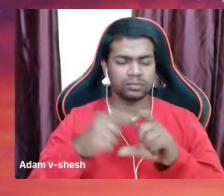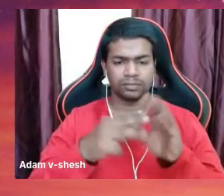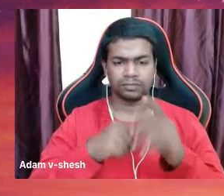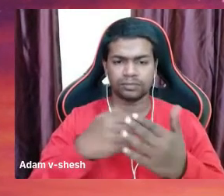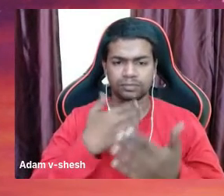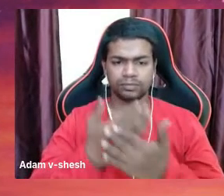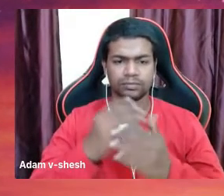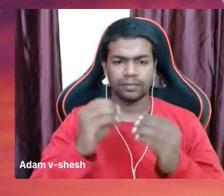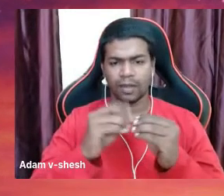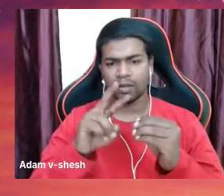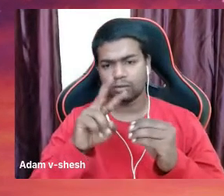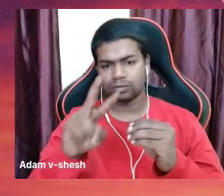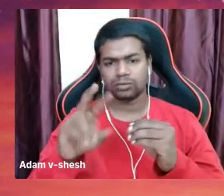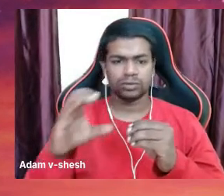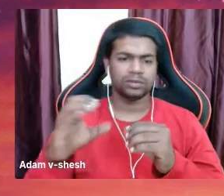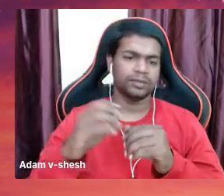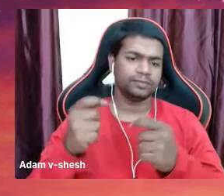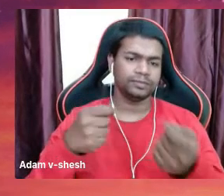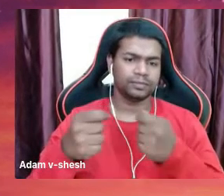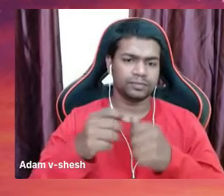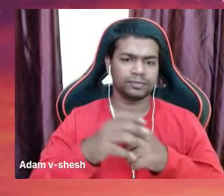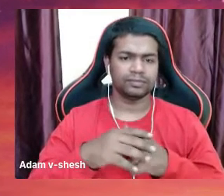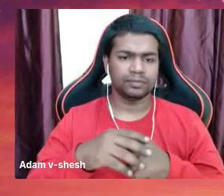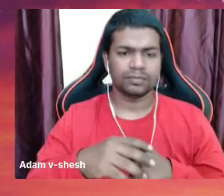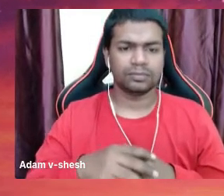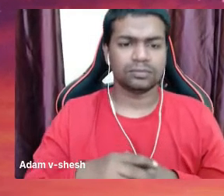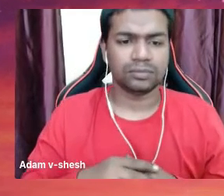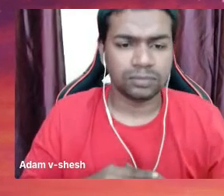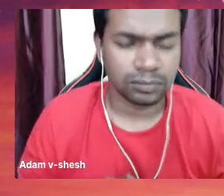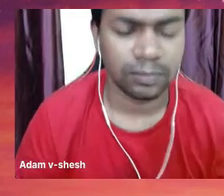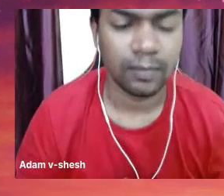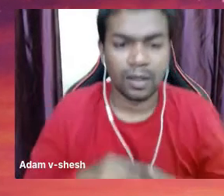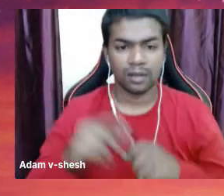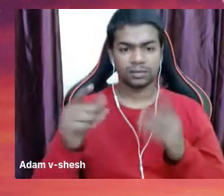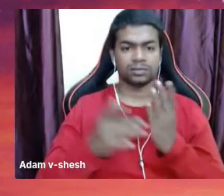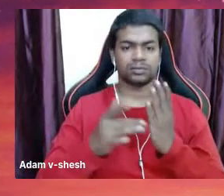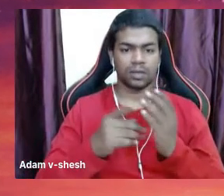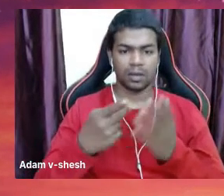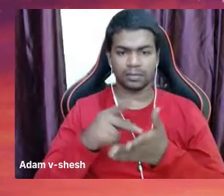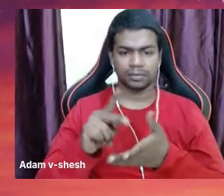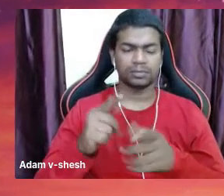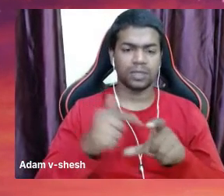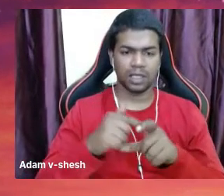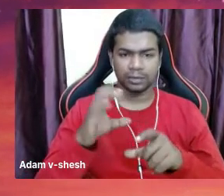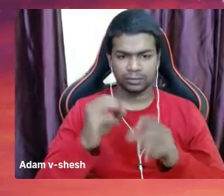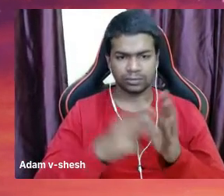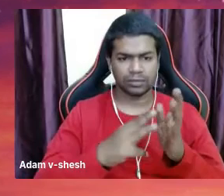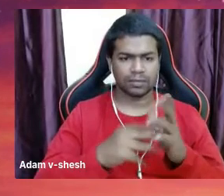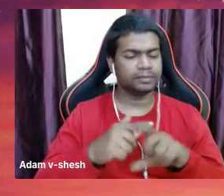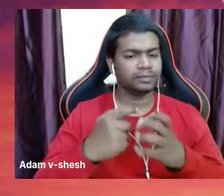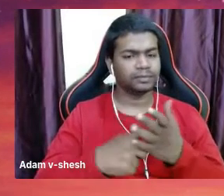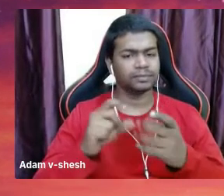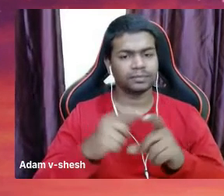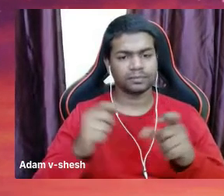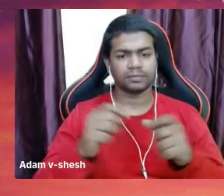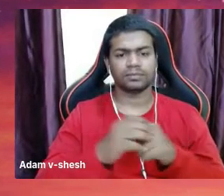to B2C businesses, that from the outside may seem like, oh, this is, digital payments or e-commerce or,